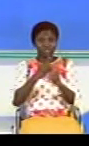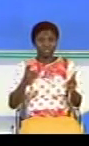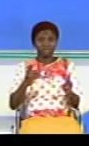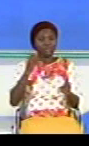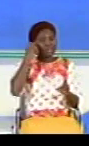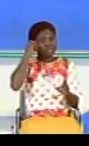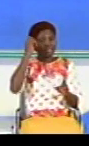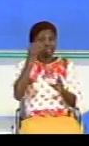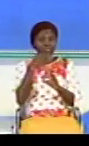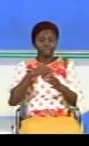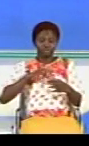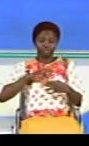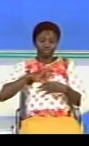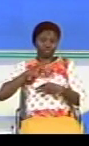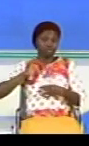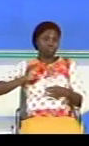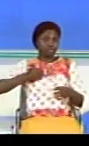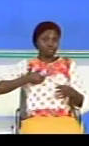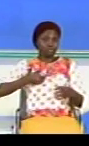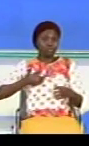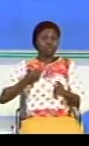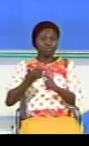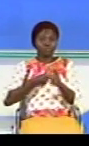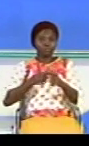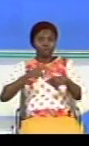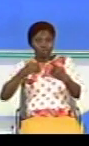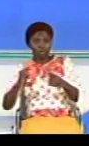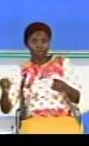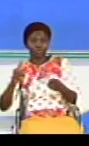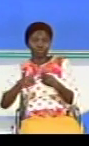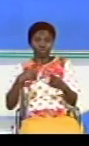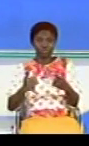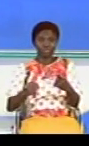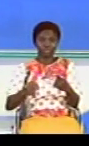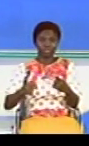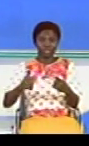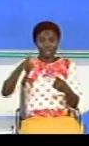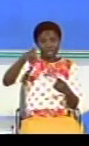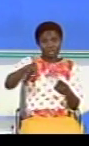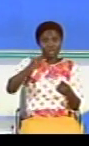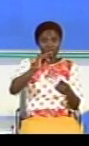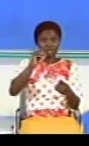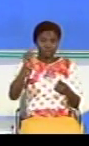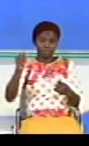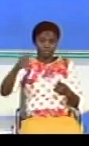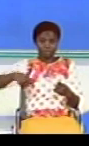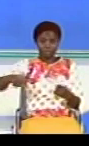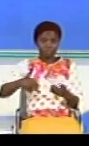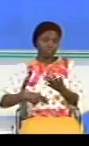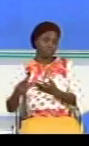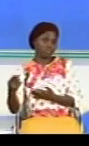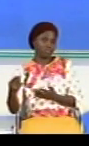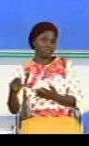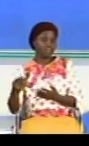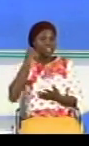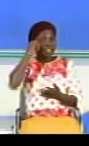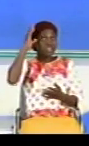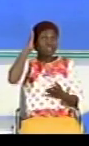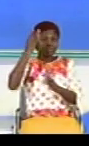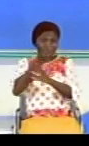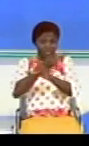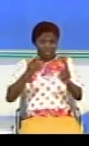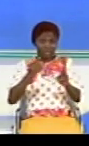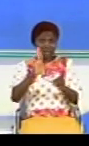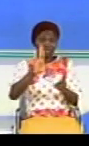the pit. Let me say to you directly, he will deliver your soul from